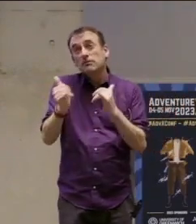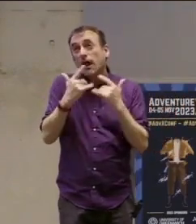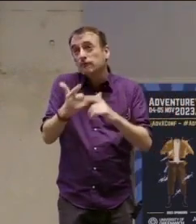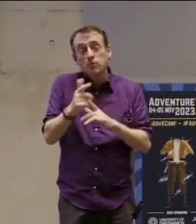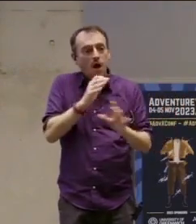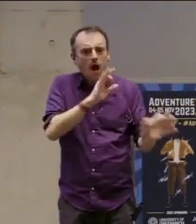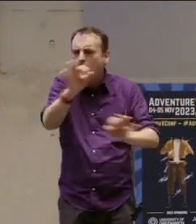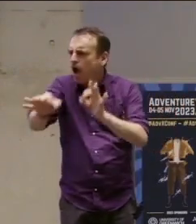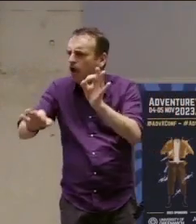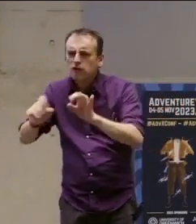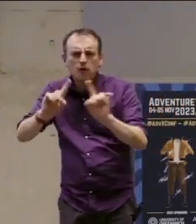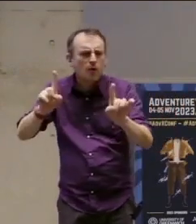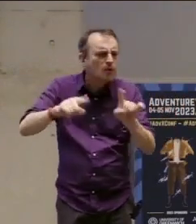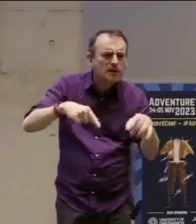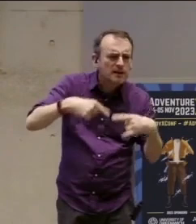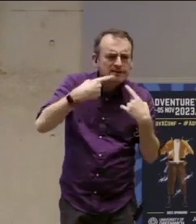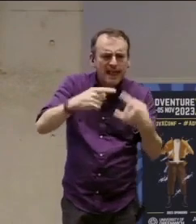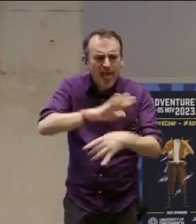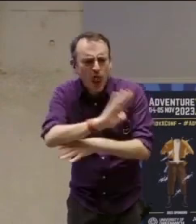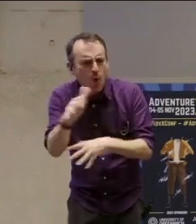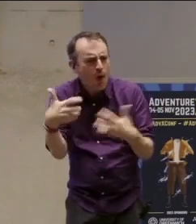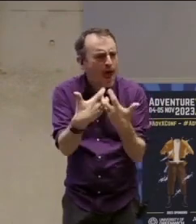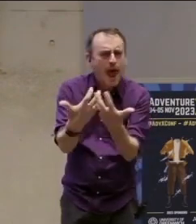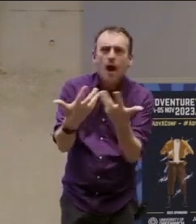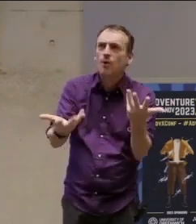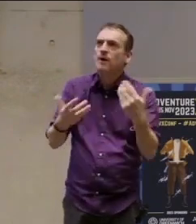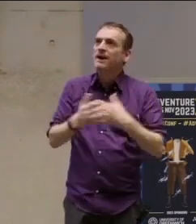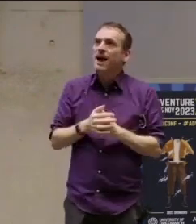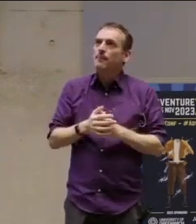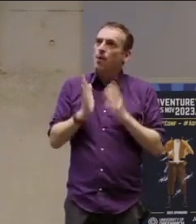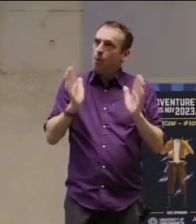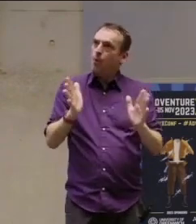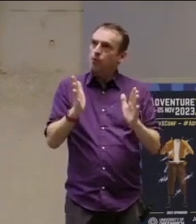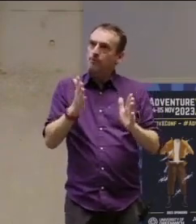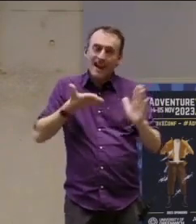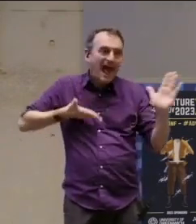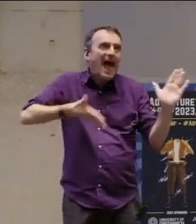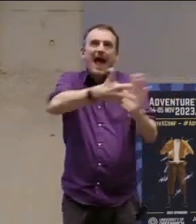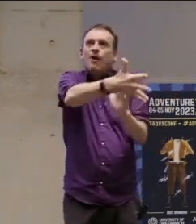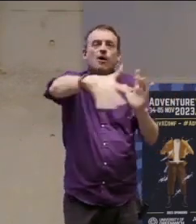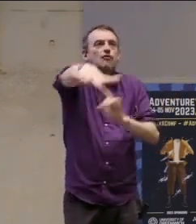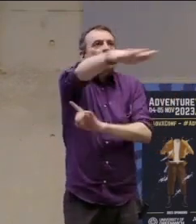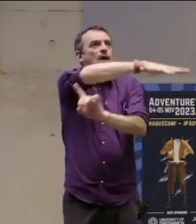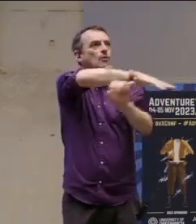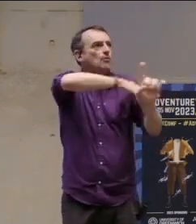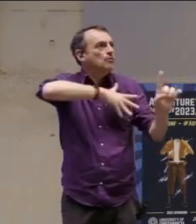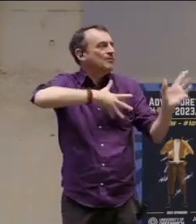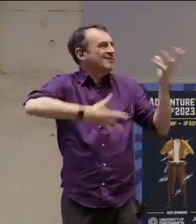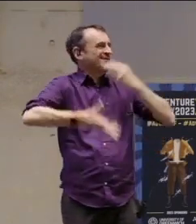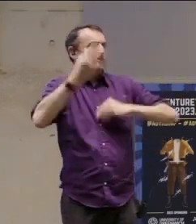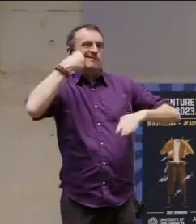but generally, it's just about having a diverse pool around you and engaging with them, I'll say.